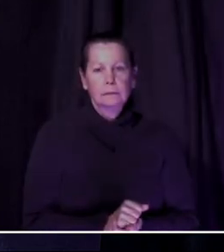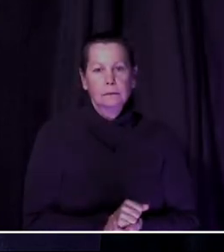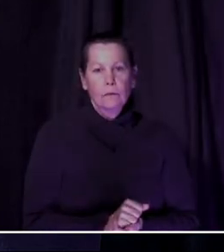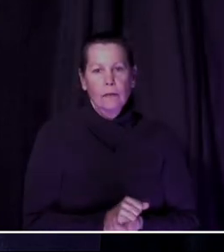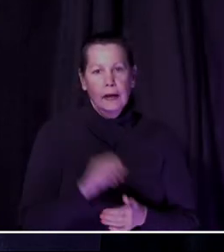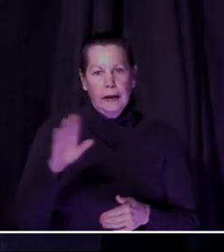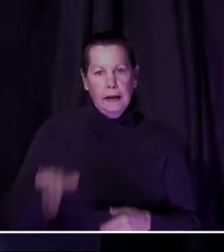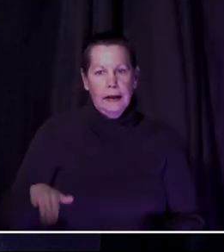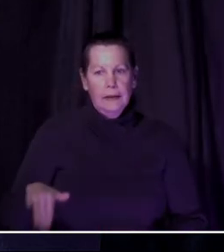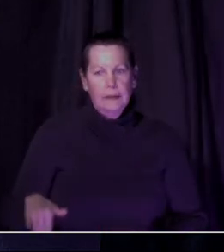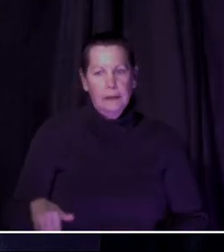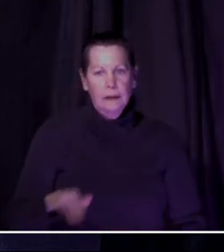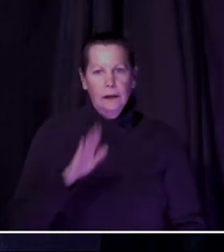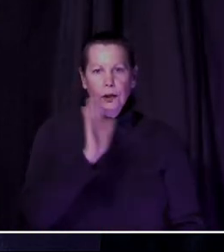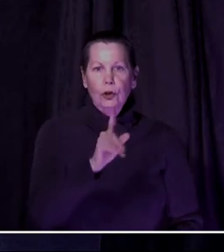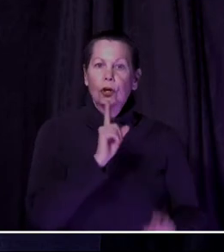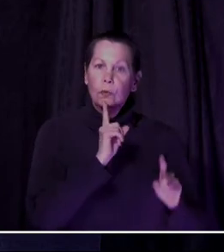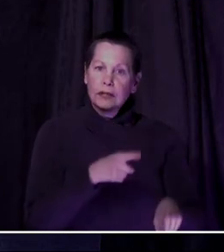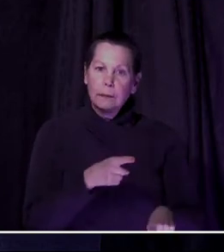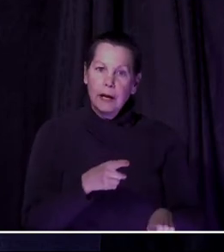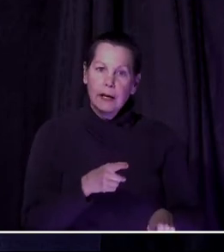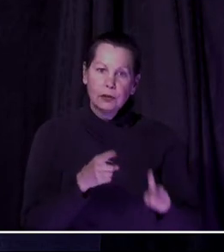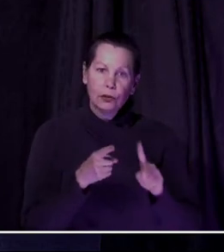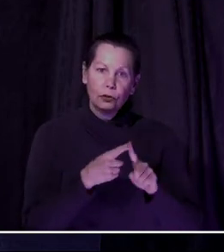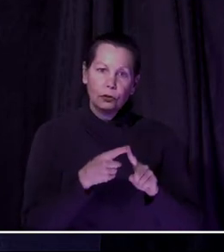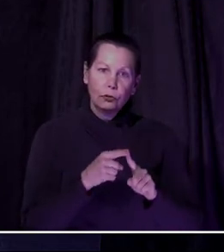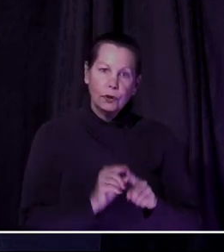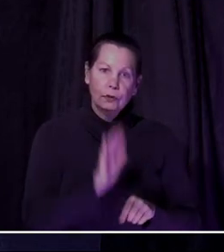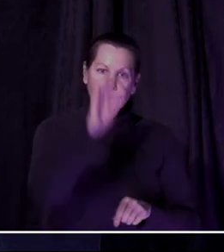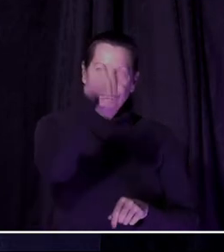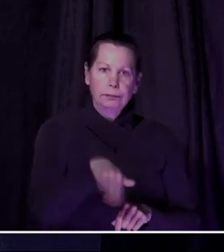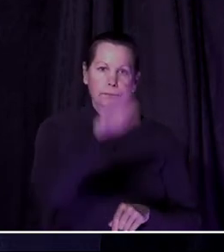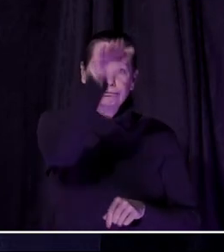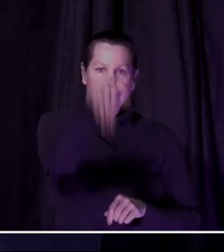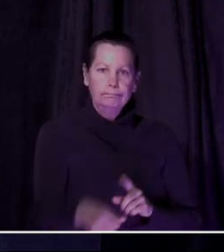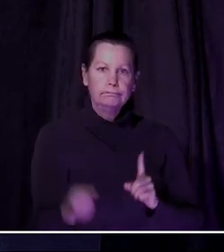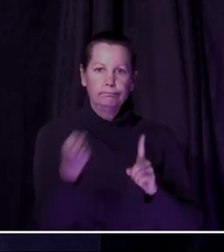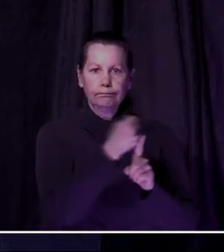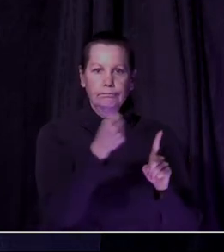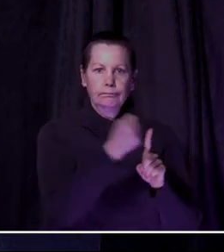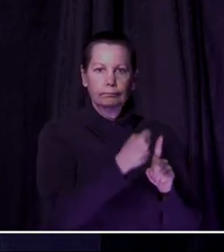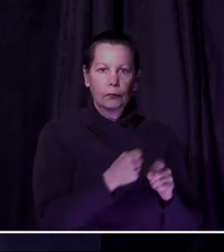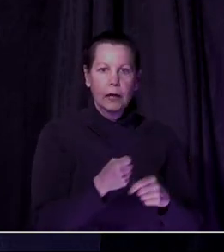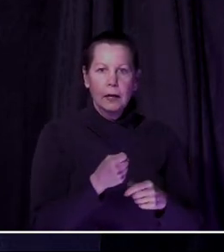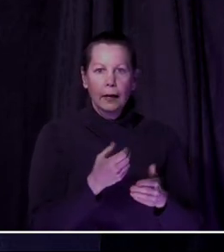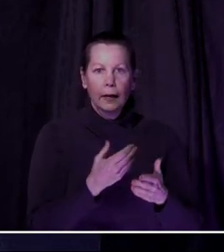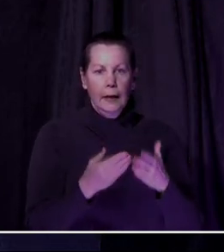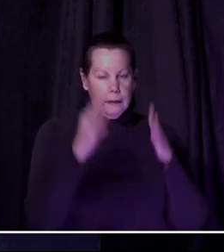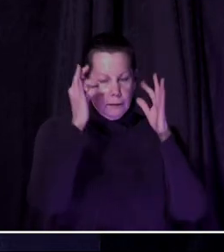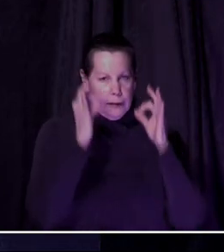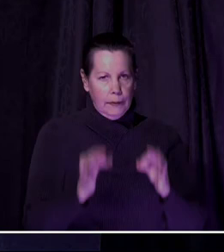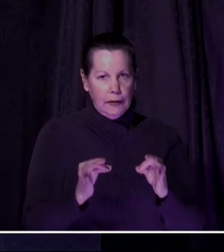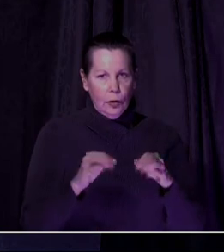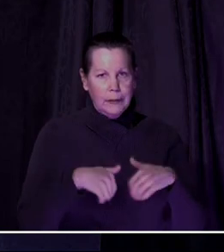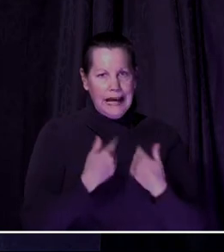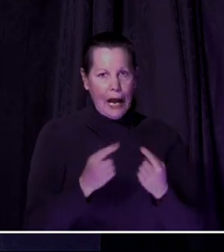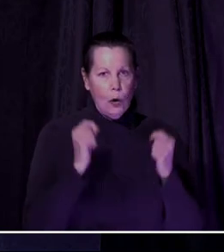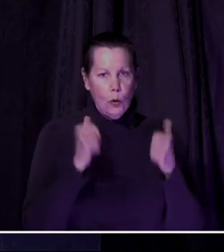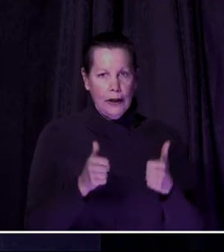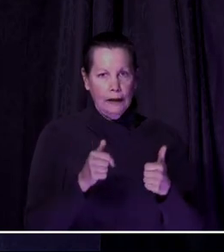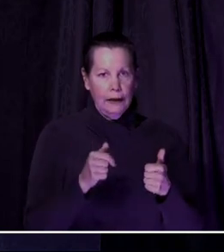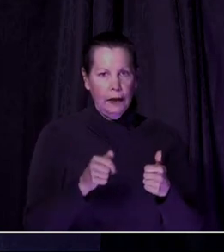Yet your responses to those bumps and bruises may determine how quickly